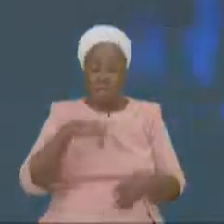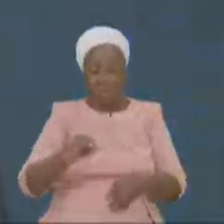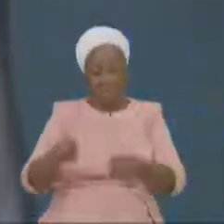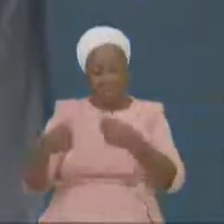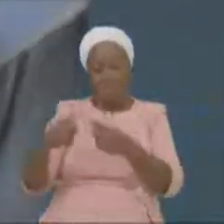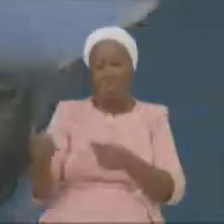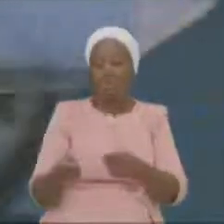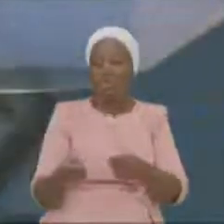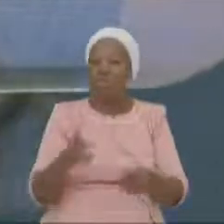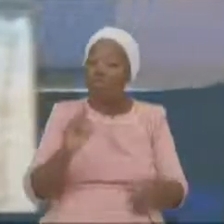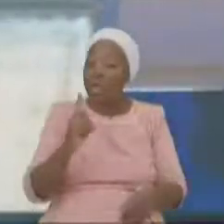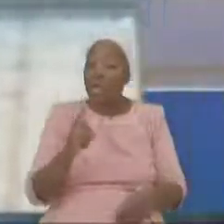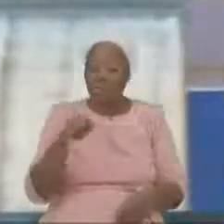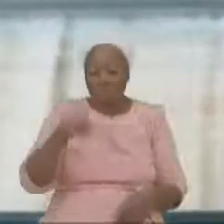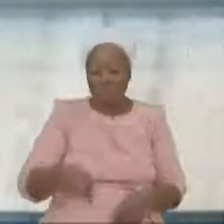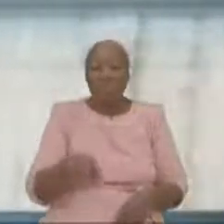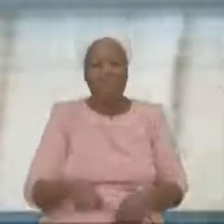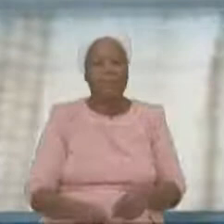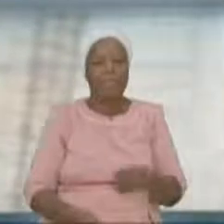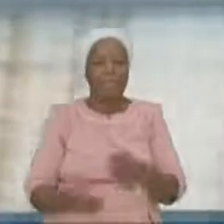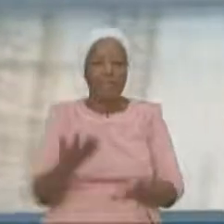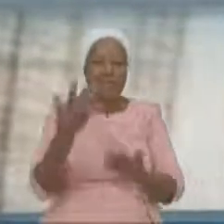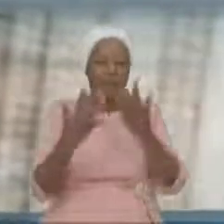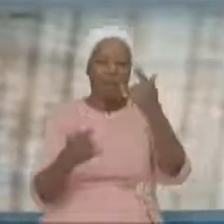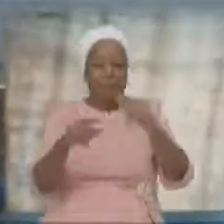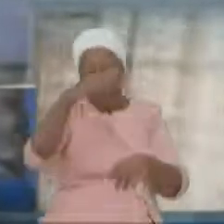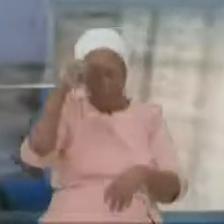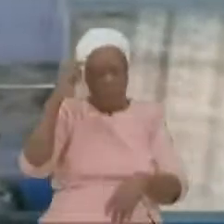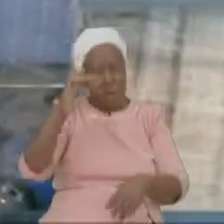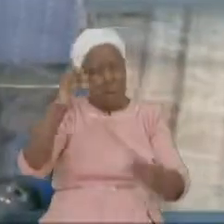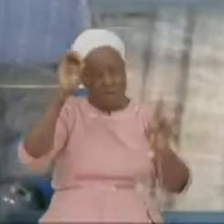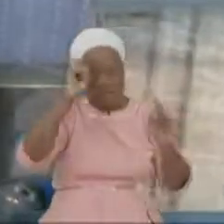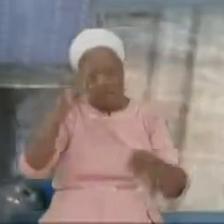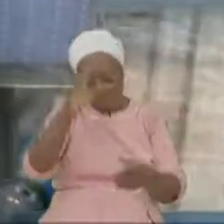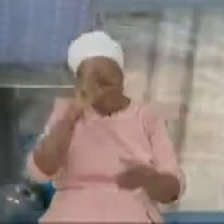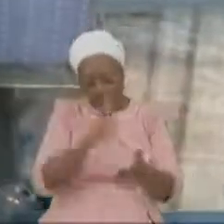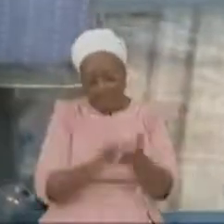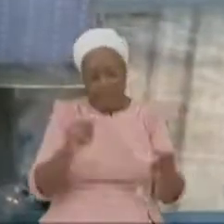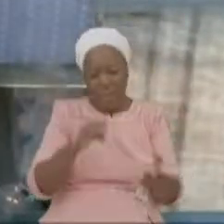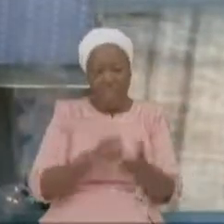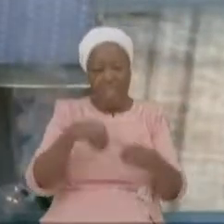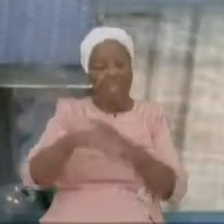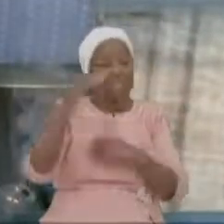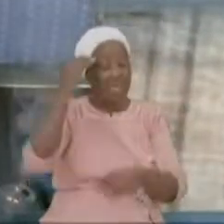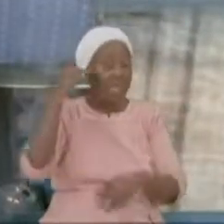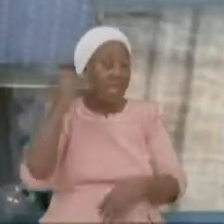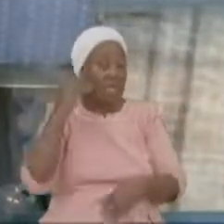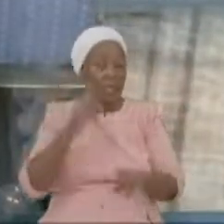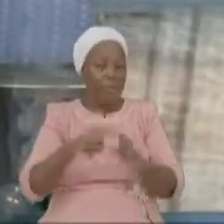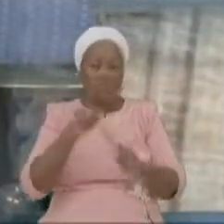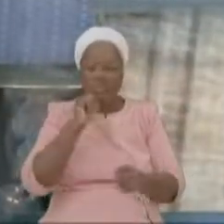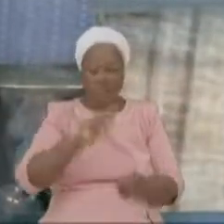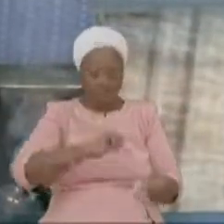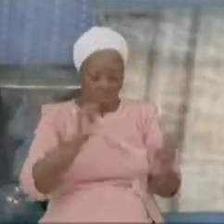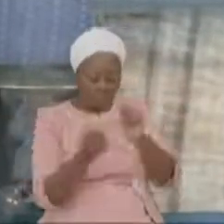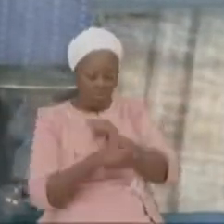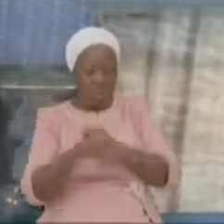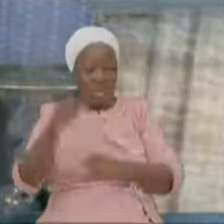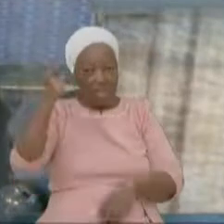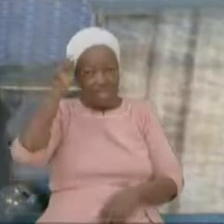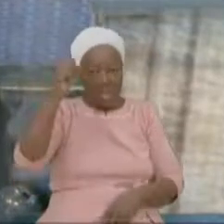because he believes it with the head. He does not turn his heart unto the